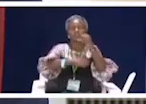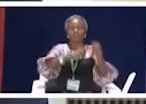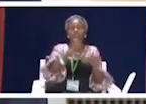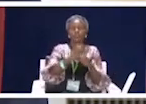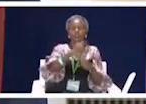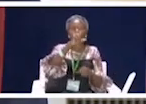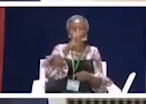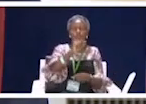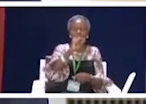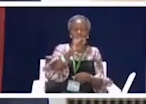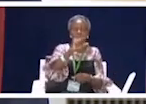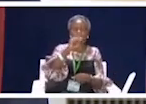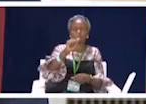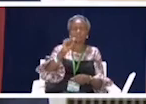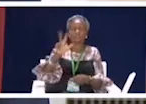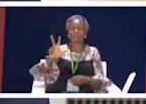2023.